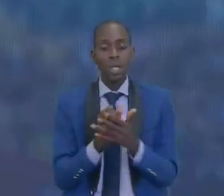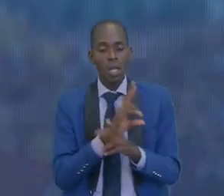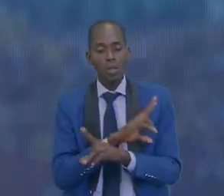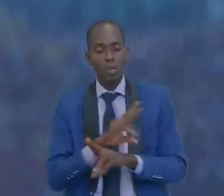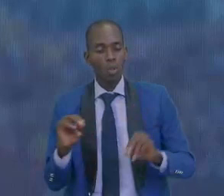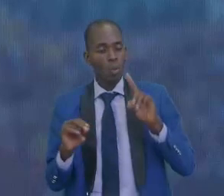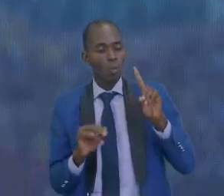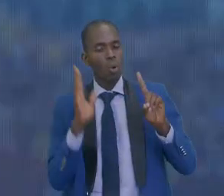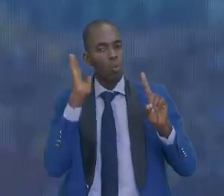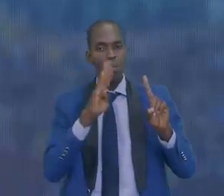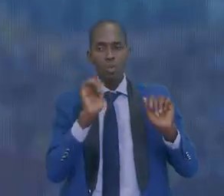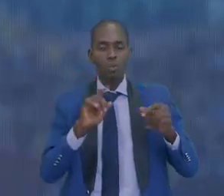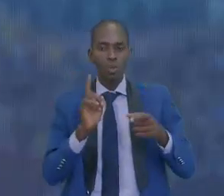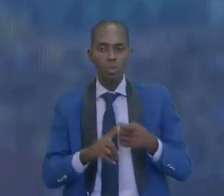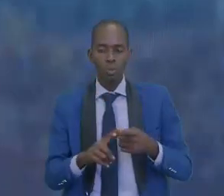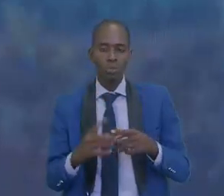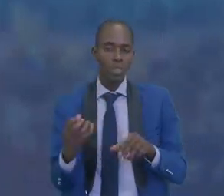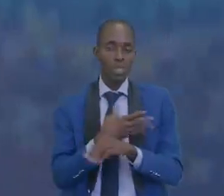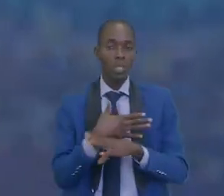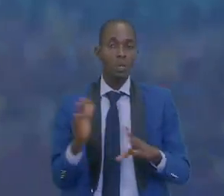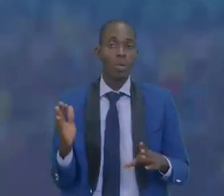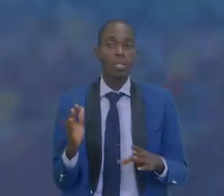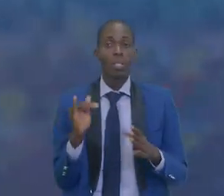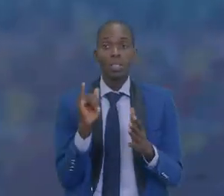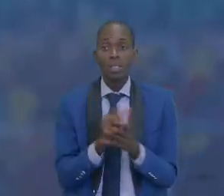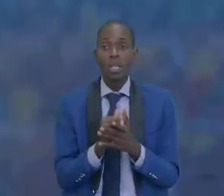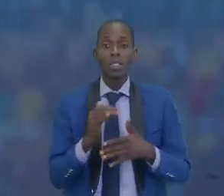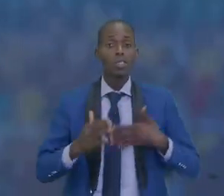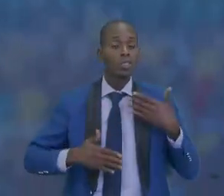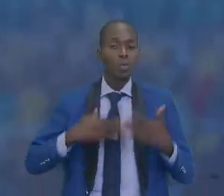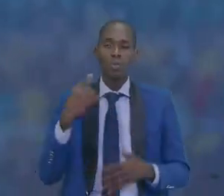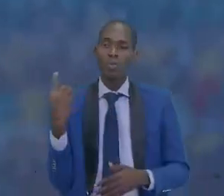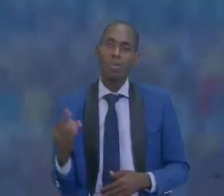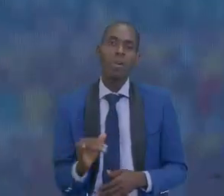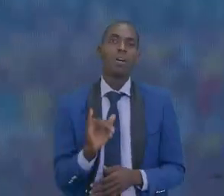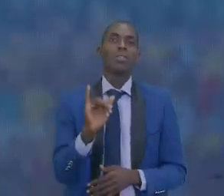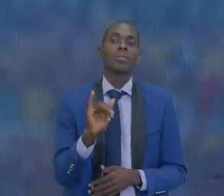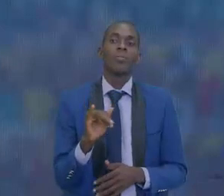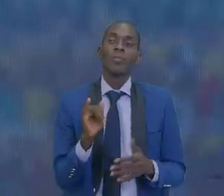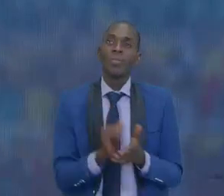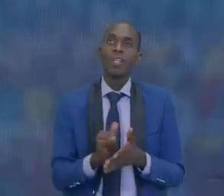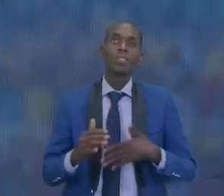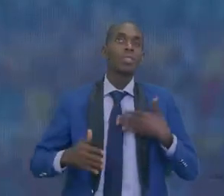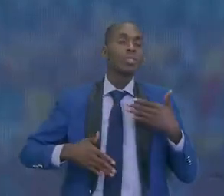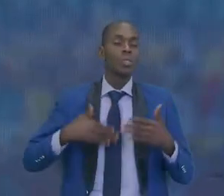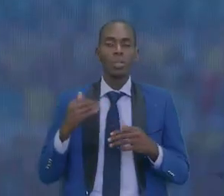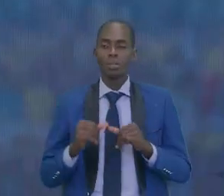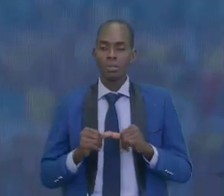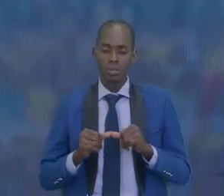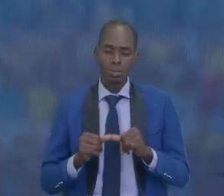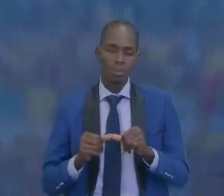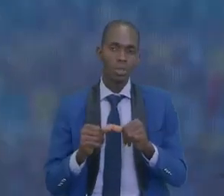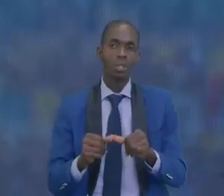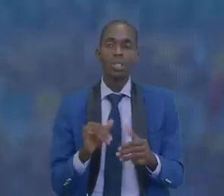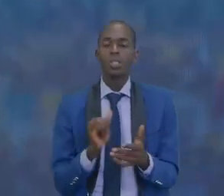to take away, that joy forever, that joy perpetual,